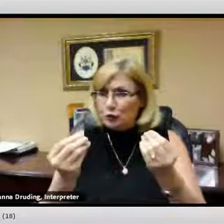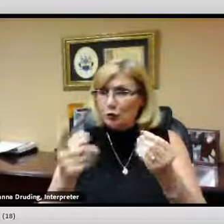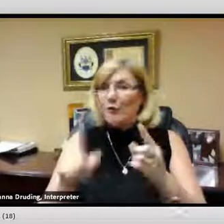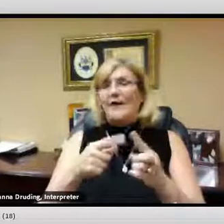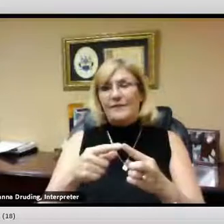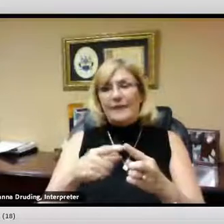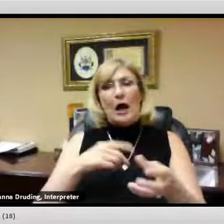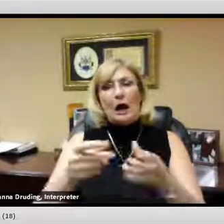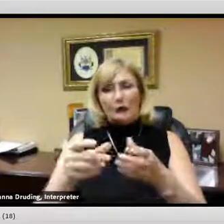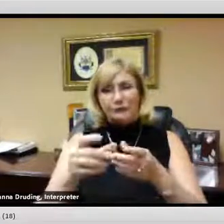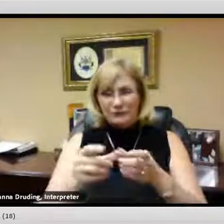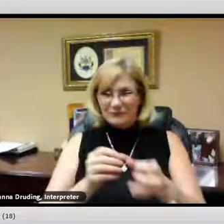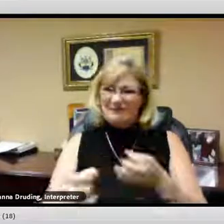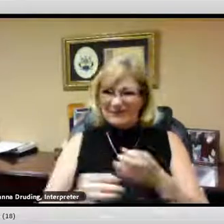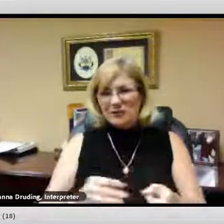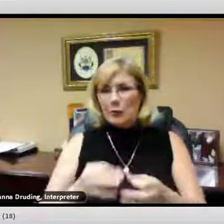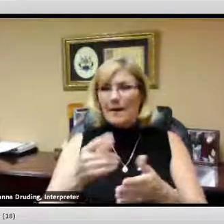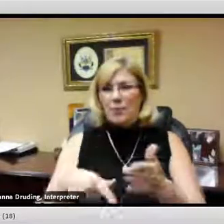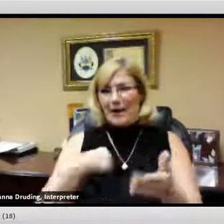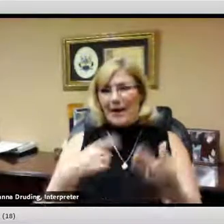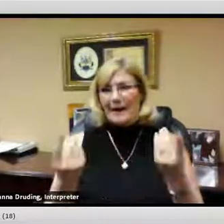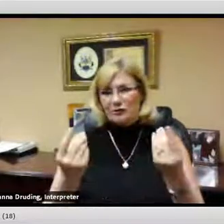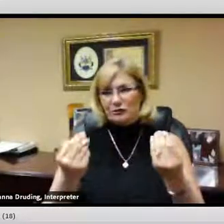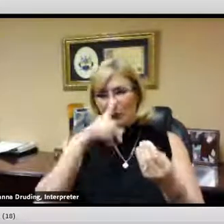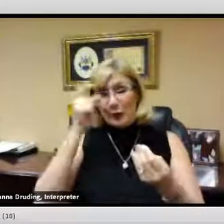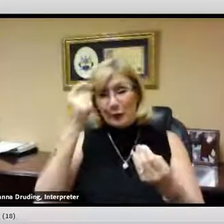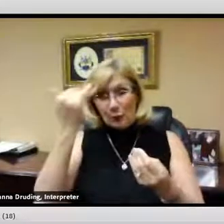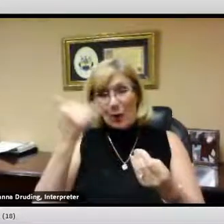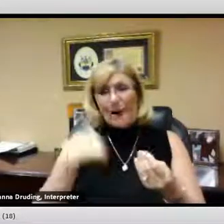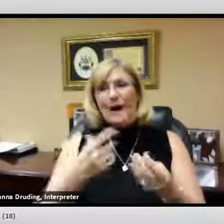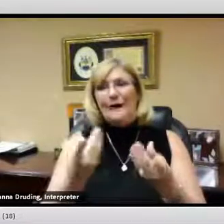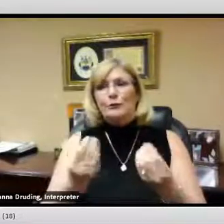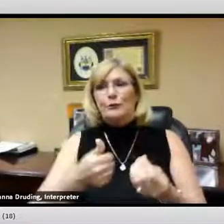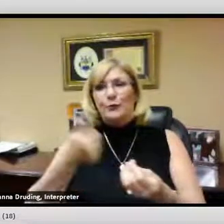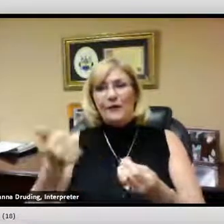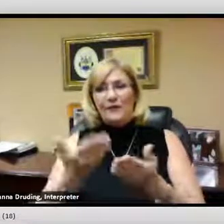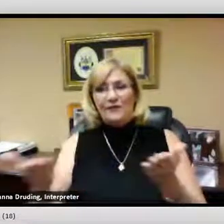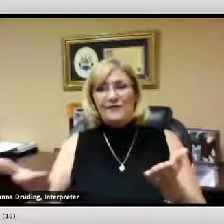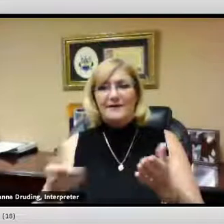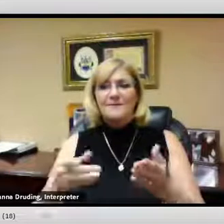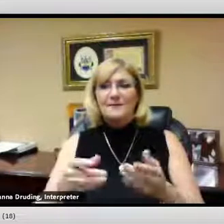I do, because I do a lot of things other than just systems.